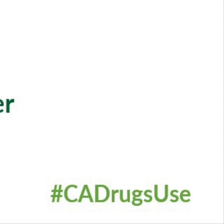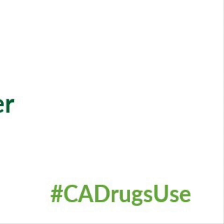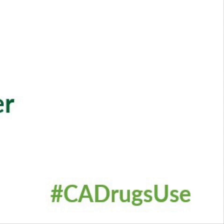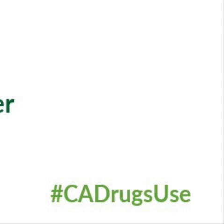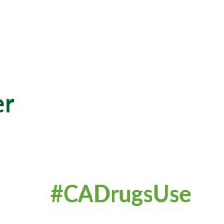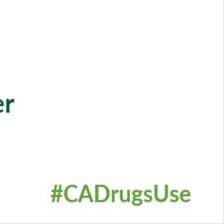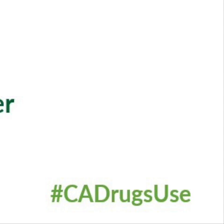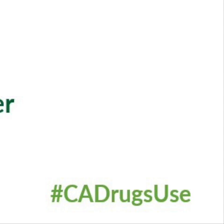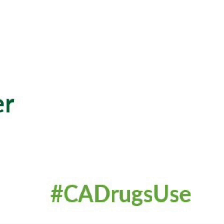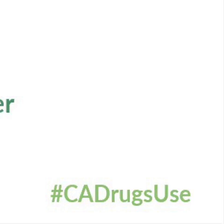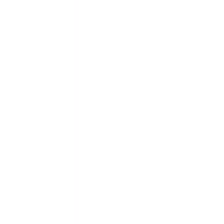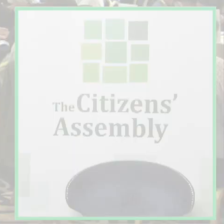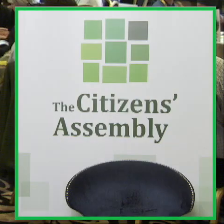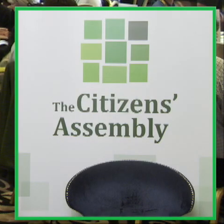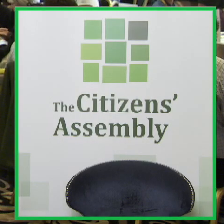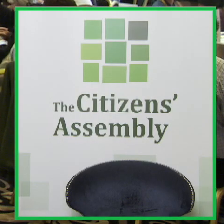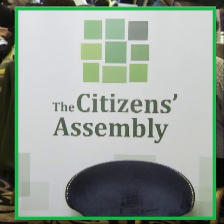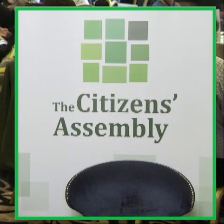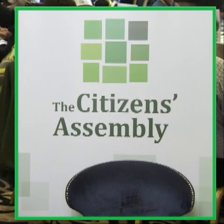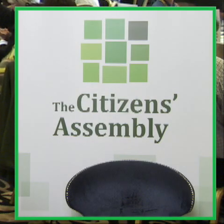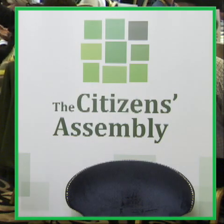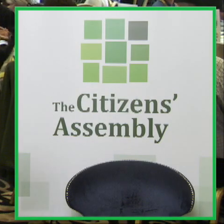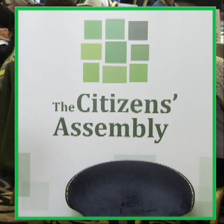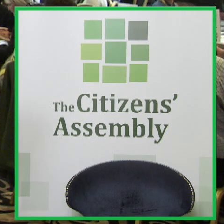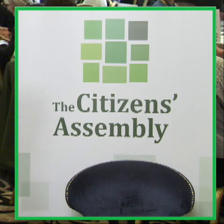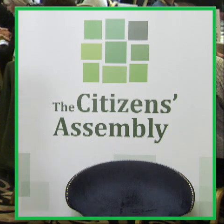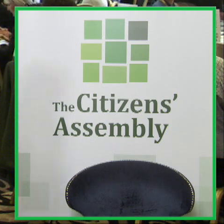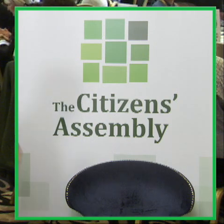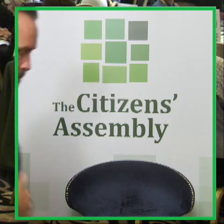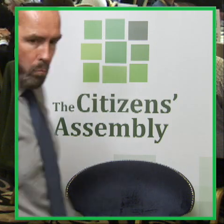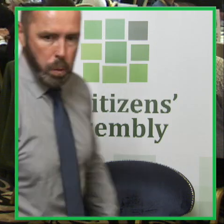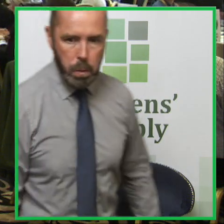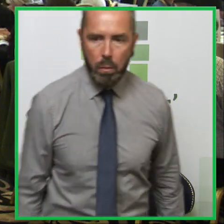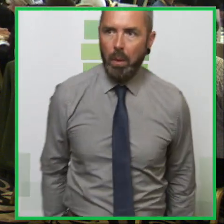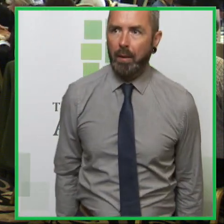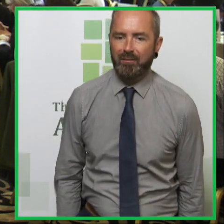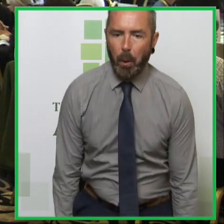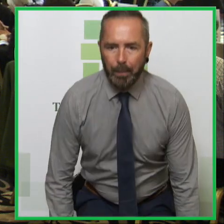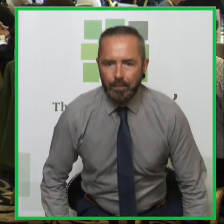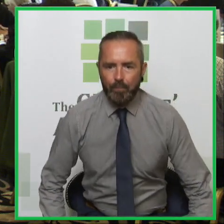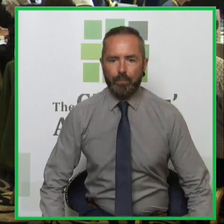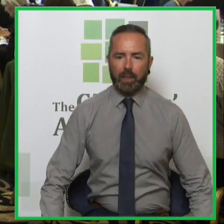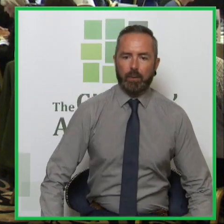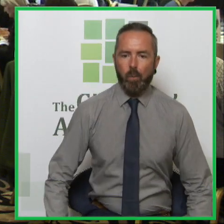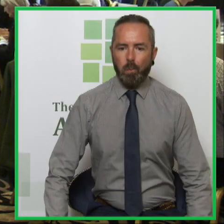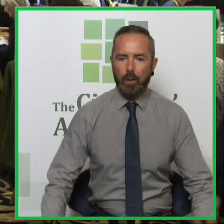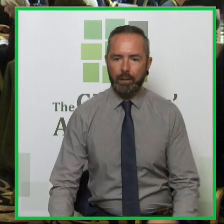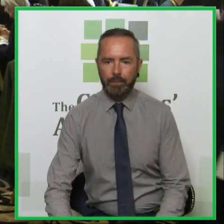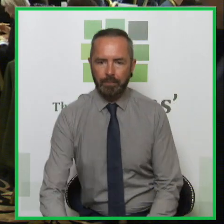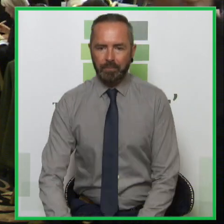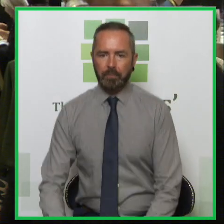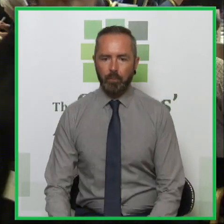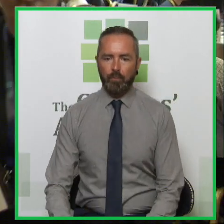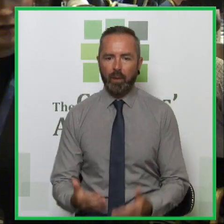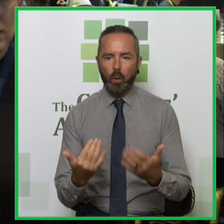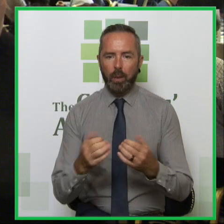Welcome back, everybody, and we're now moving to our next session, again continuing wider perspectives on prevention. I'm going to call first to the podium and